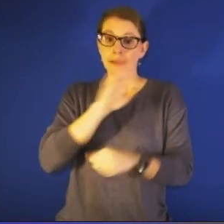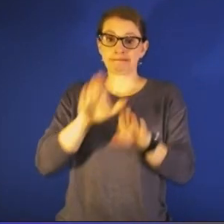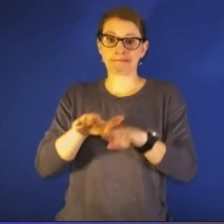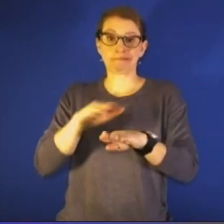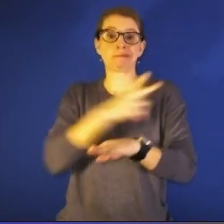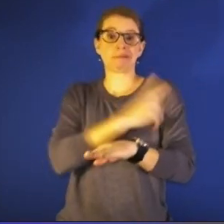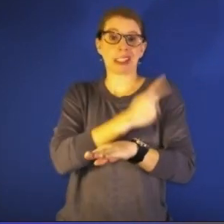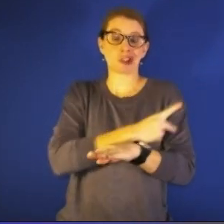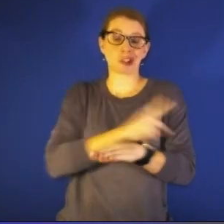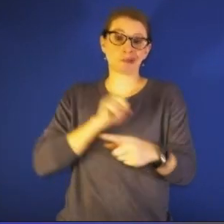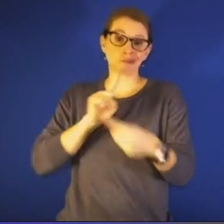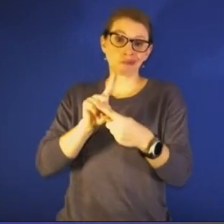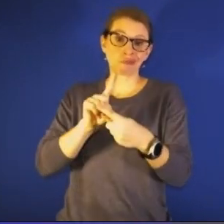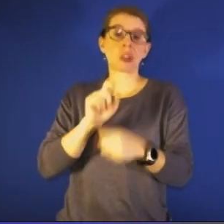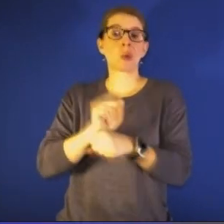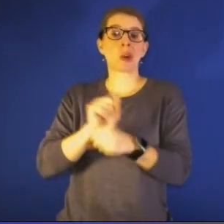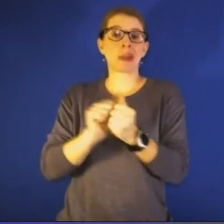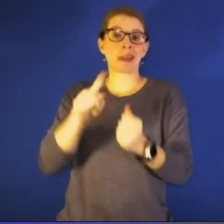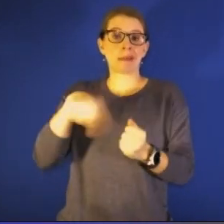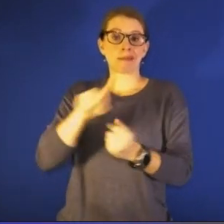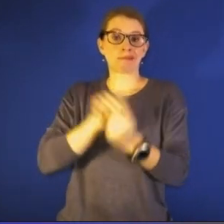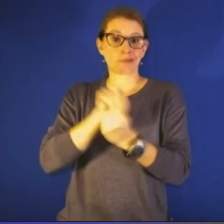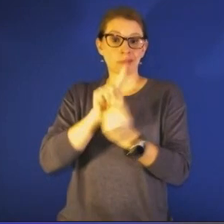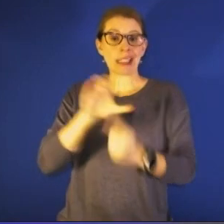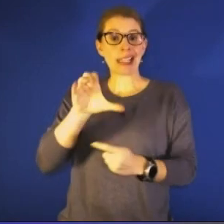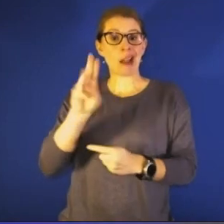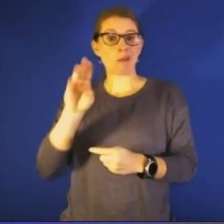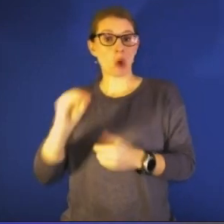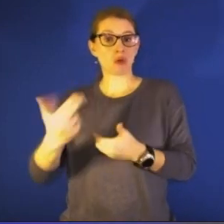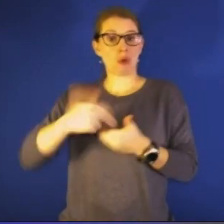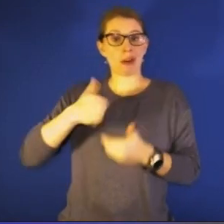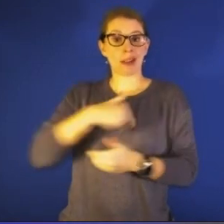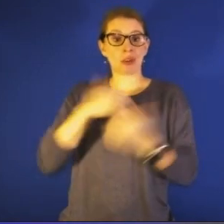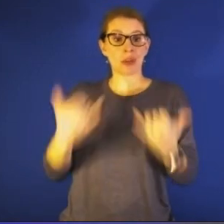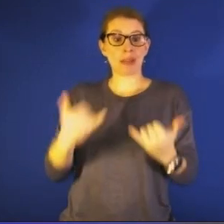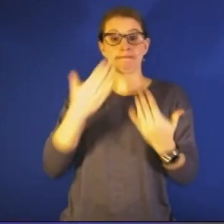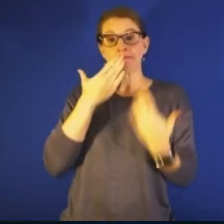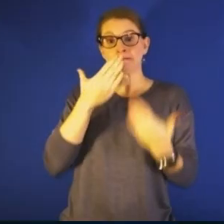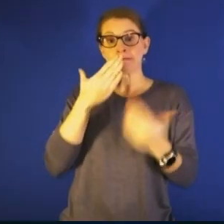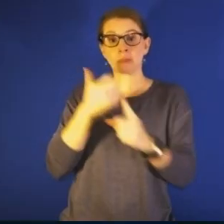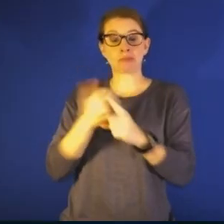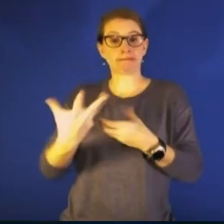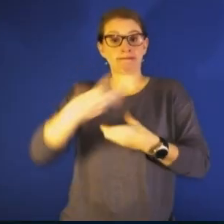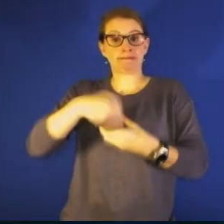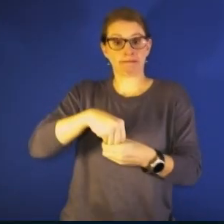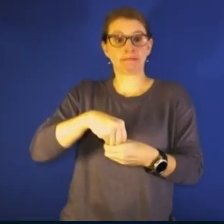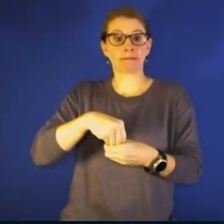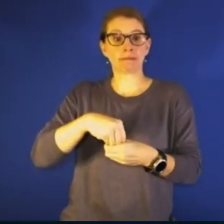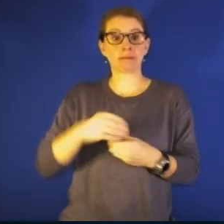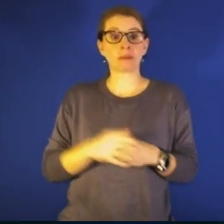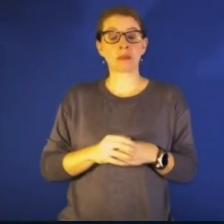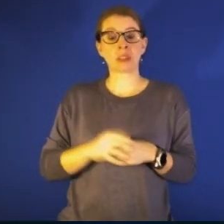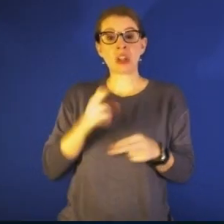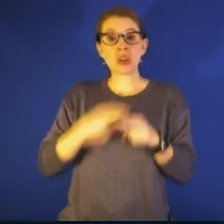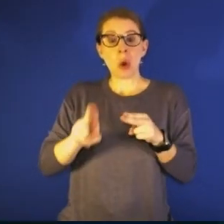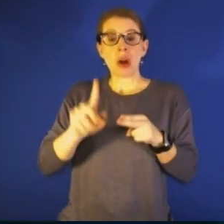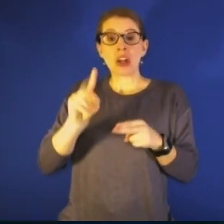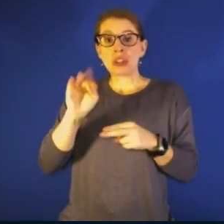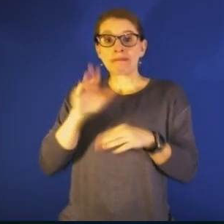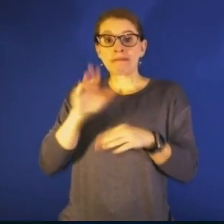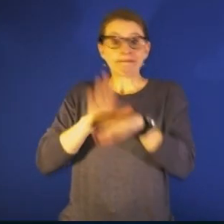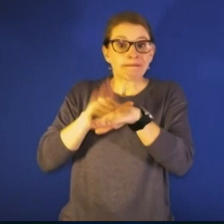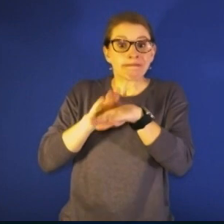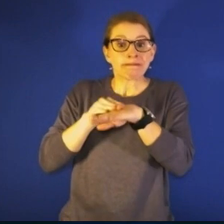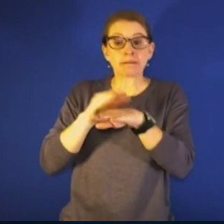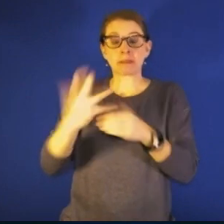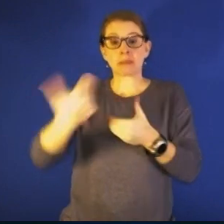challenge, and we're going to go to our chief medical officers who have joined us today. We are grateful that y'all are here. It's been kind of a short notice, but we wanted to pick up on the themes from